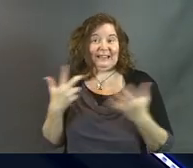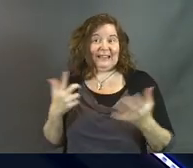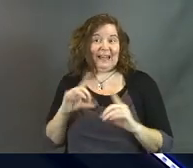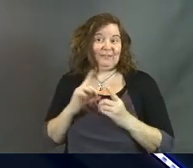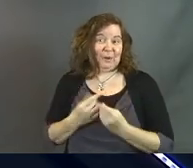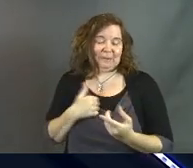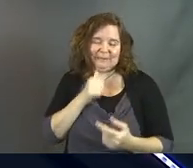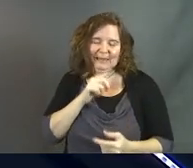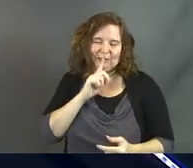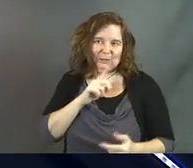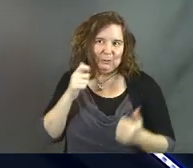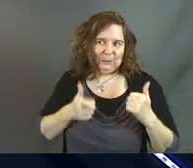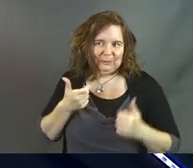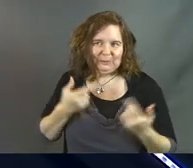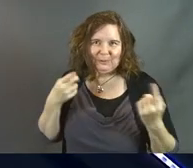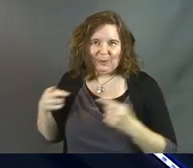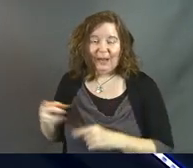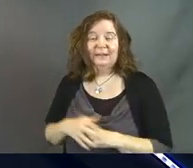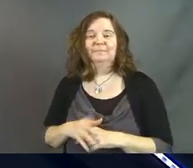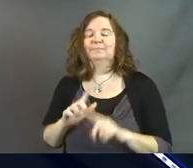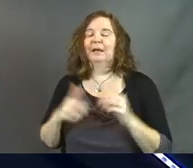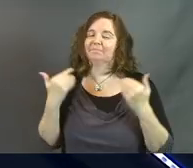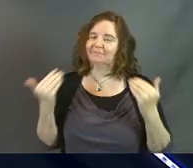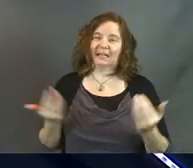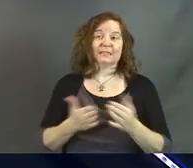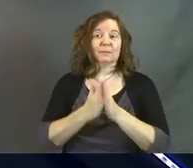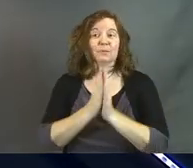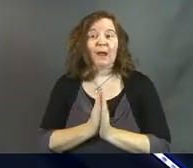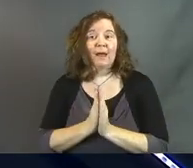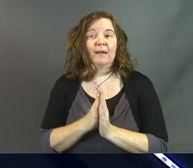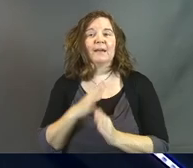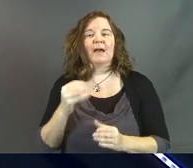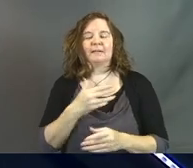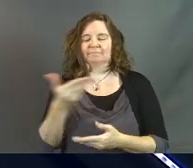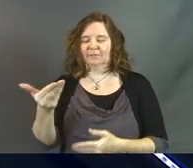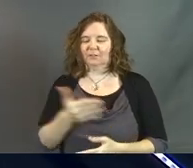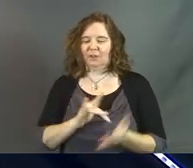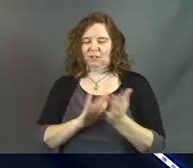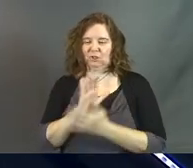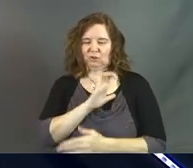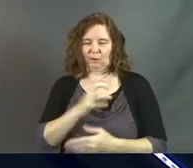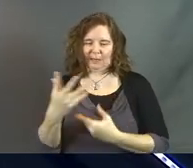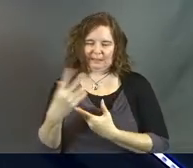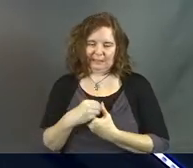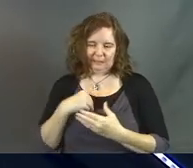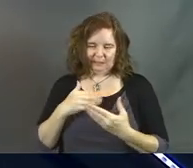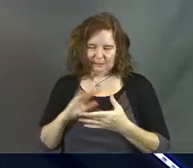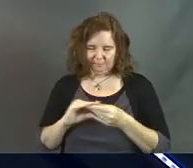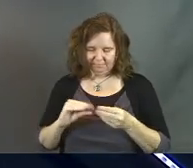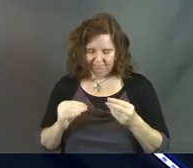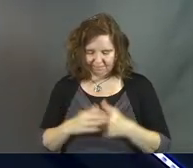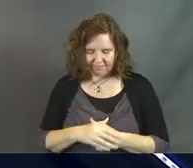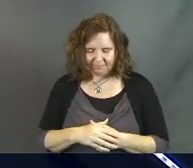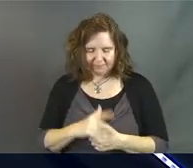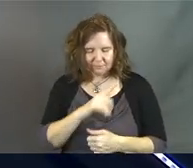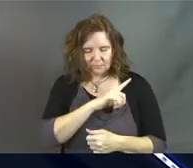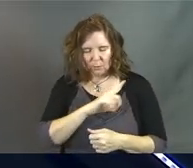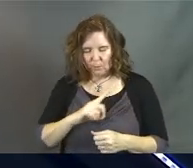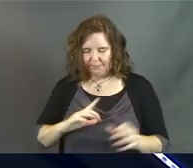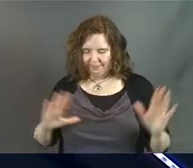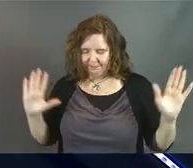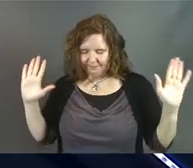lot of donuts. I'm not exactly sure what was going on. Let's pray and invite Jesus Christ into this morning's message.